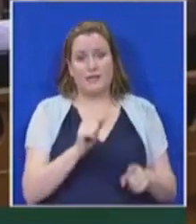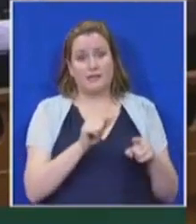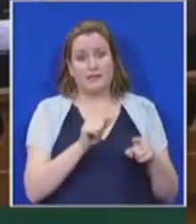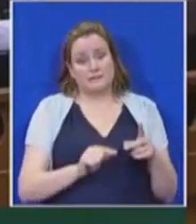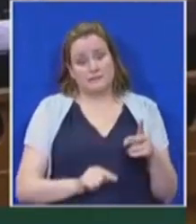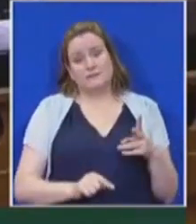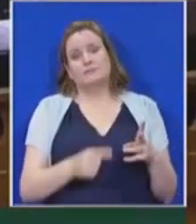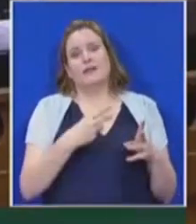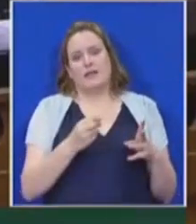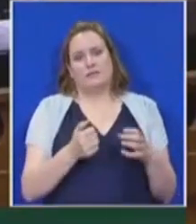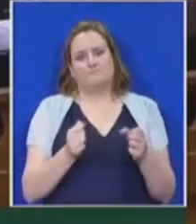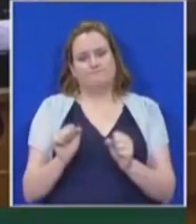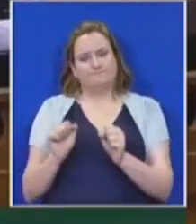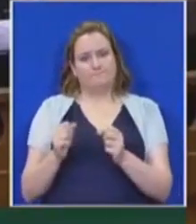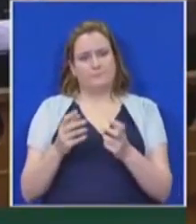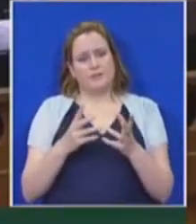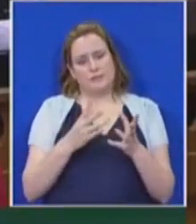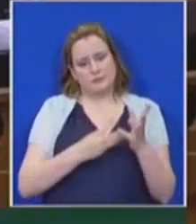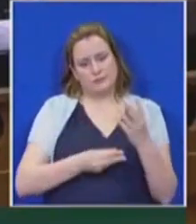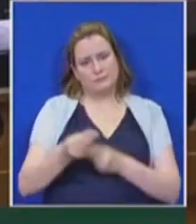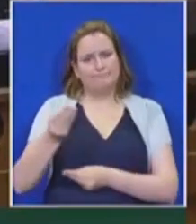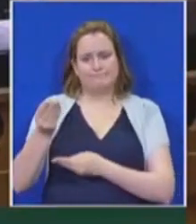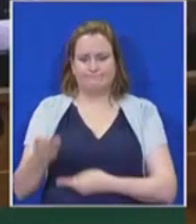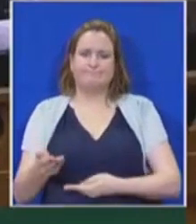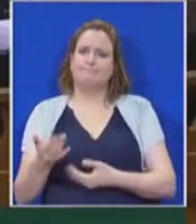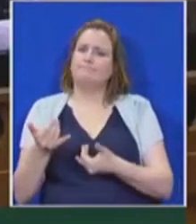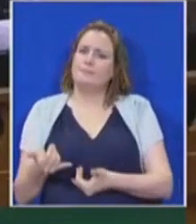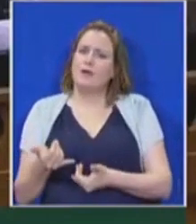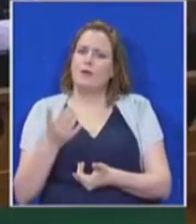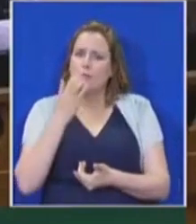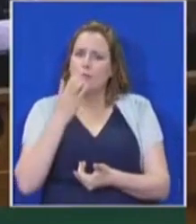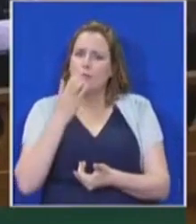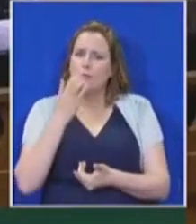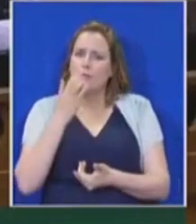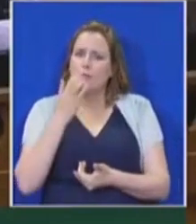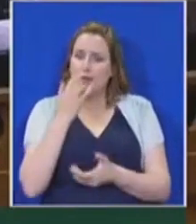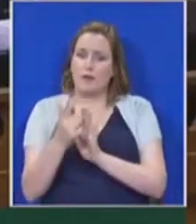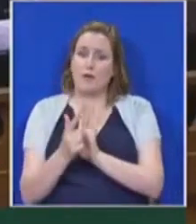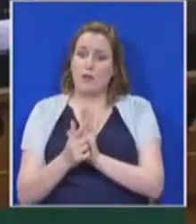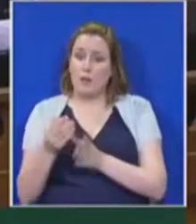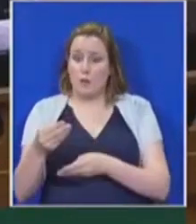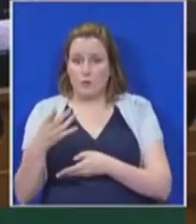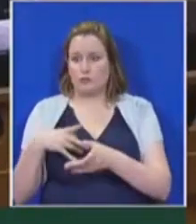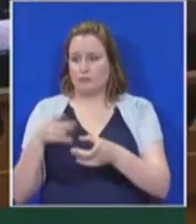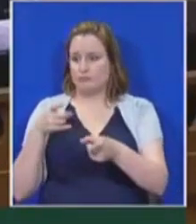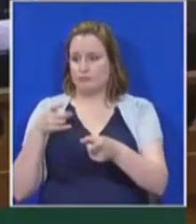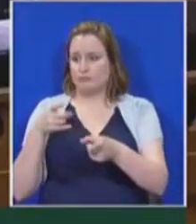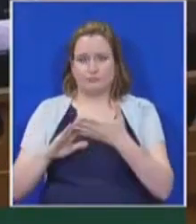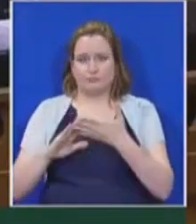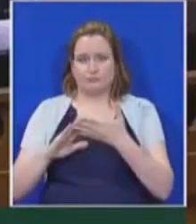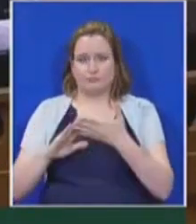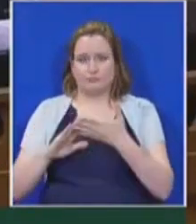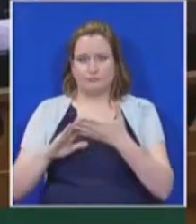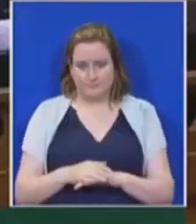legislations and brought into some sense the kind of laws that have to govern our society. But there is still a lot